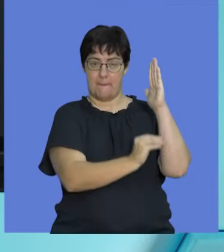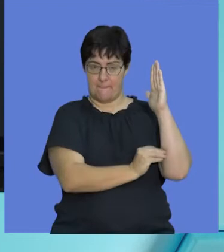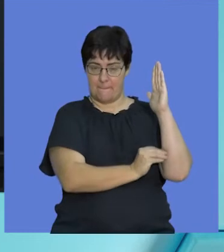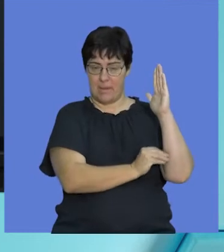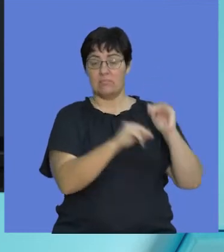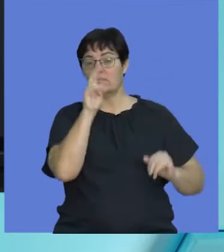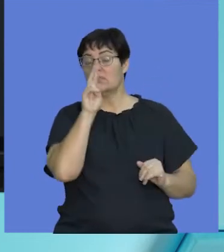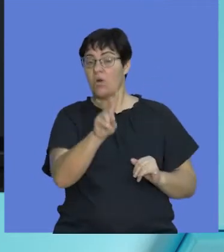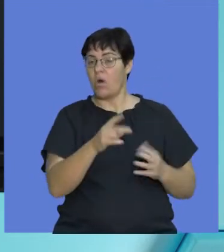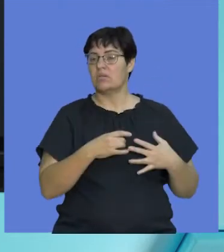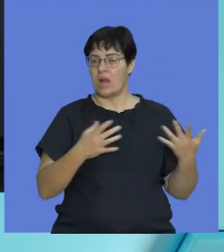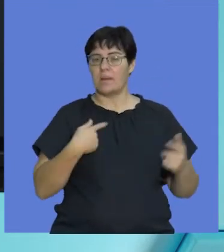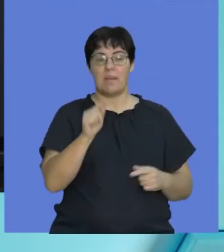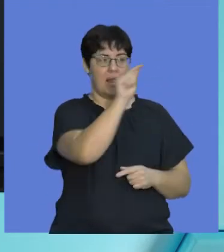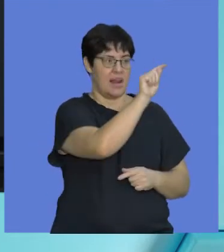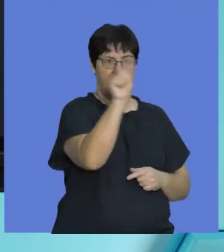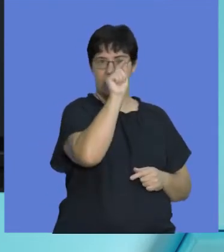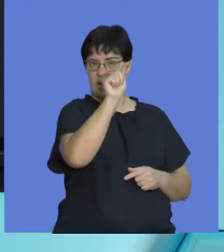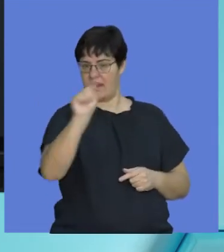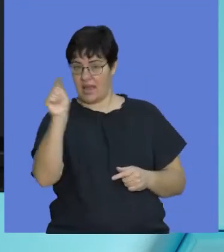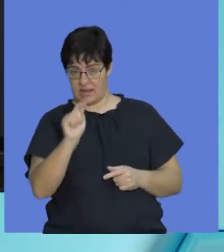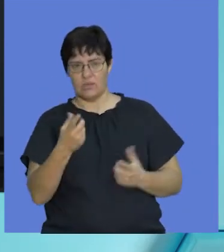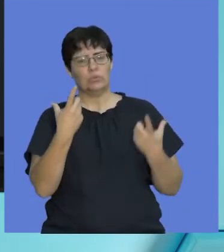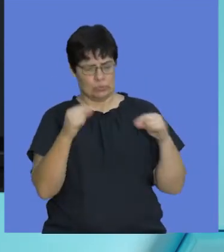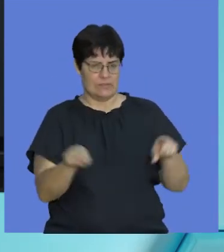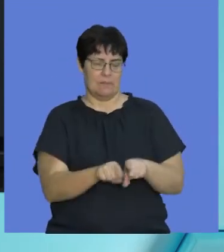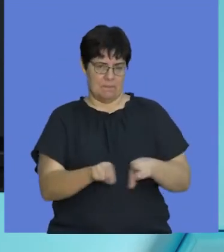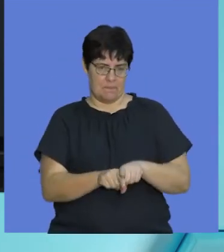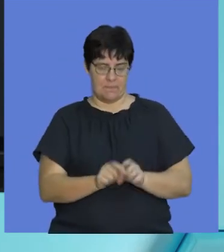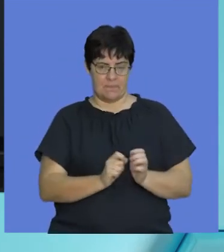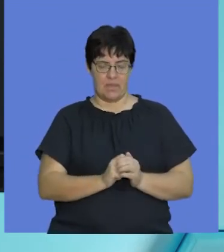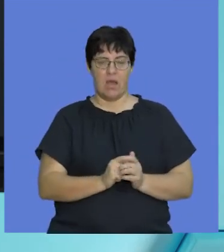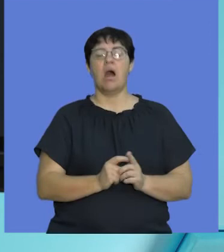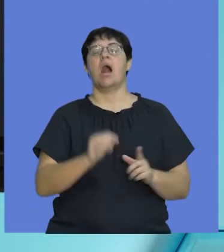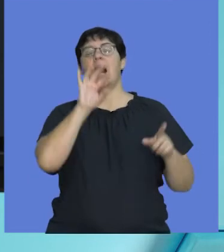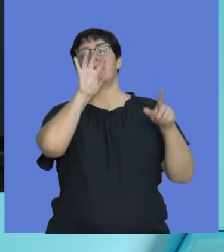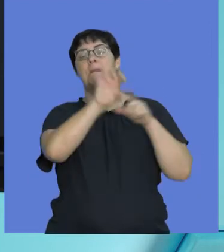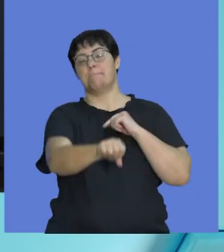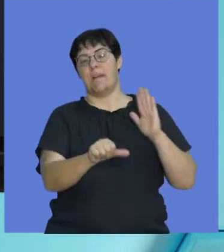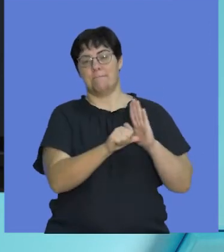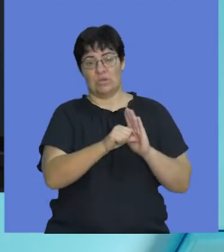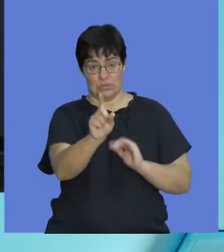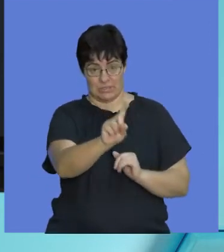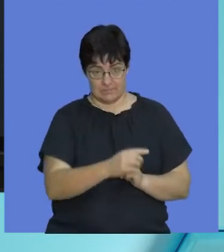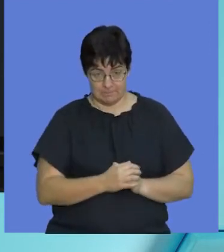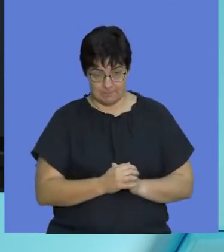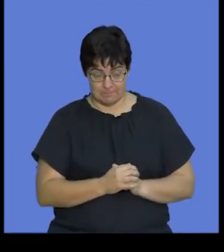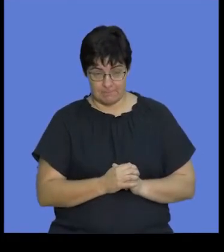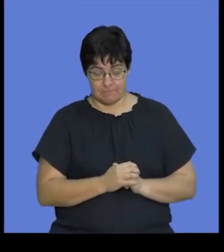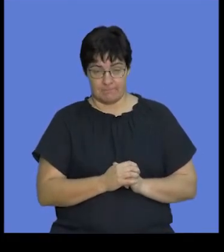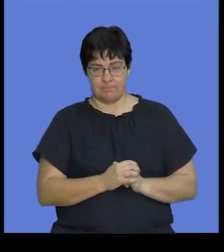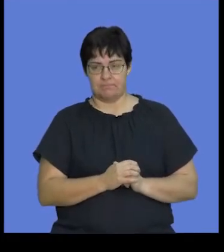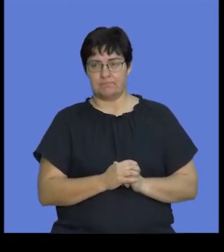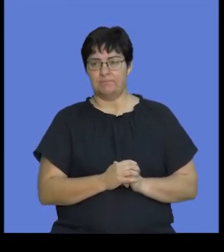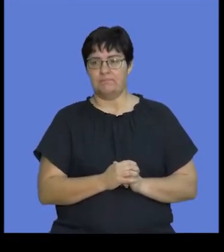saw when I started the question, the underlined words, do that as well, because then you get the important things, okay? So we